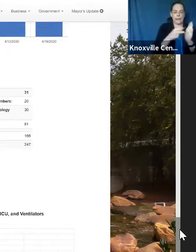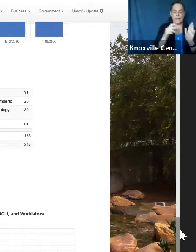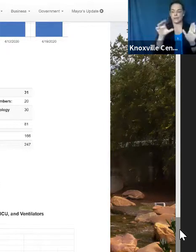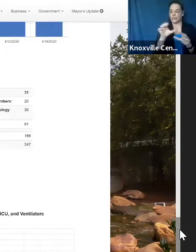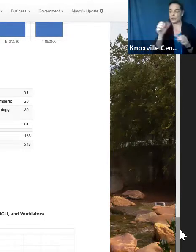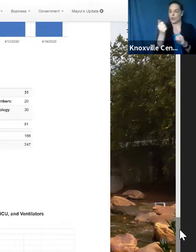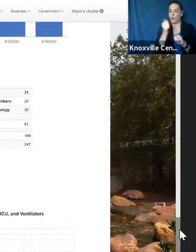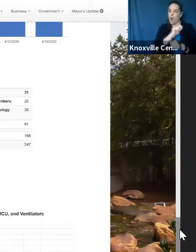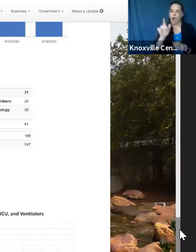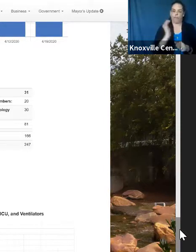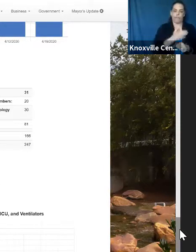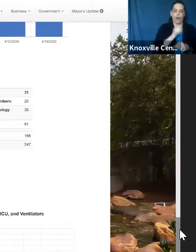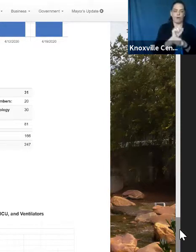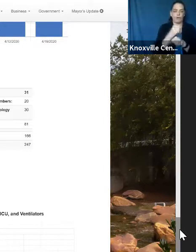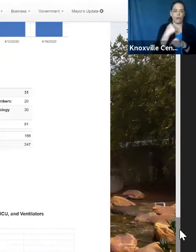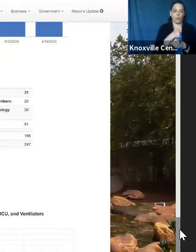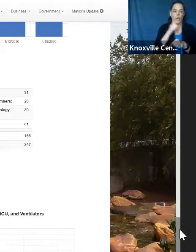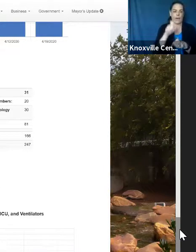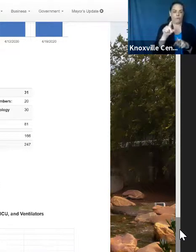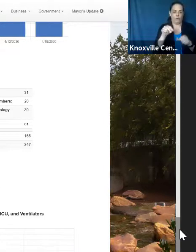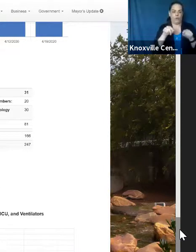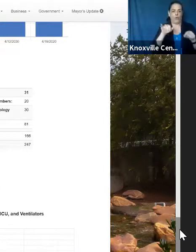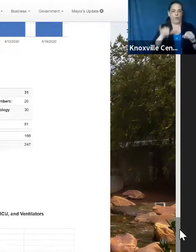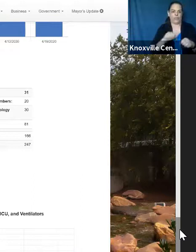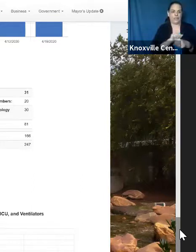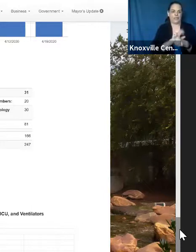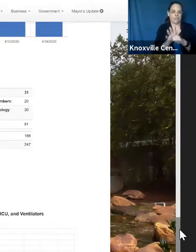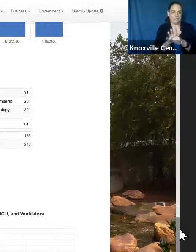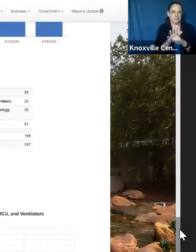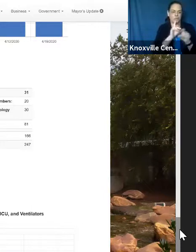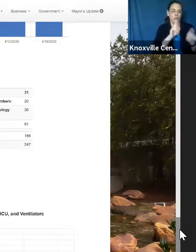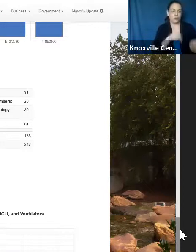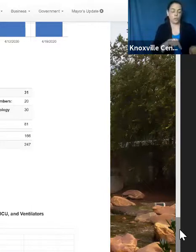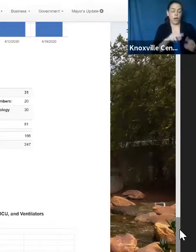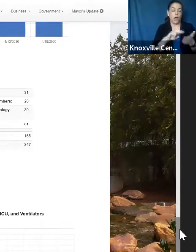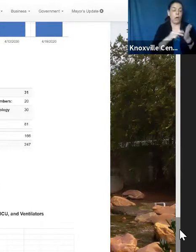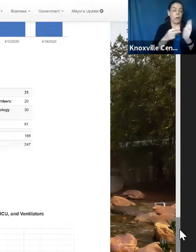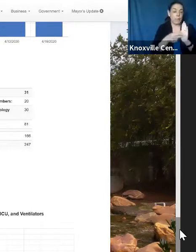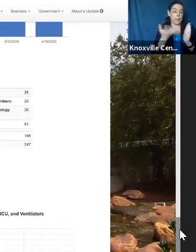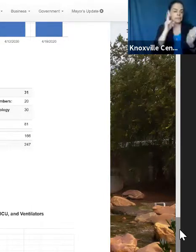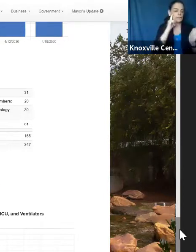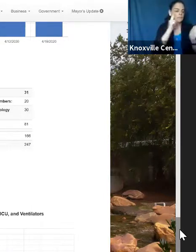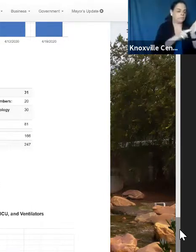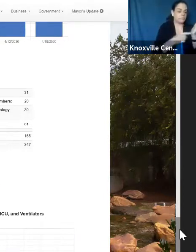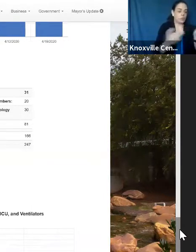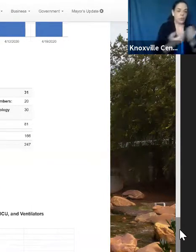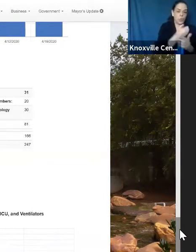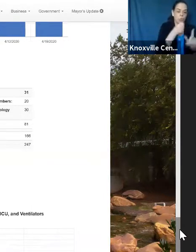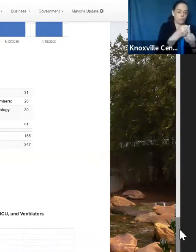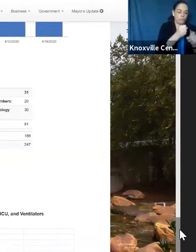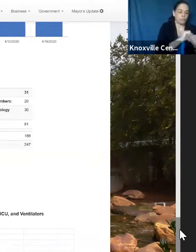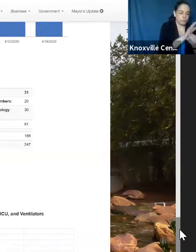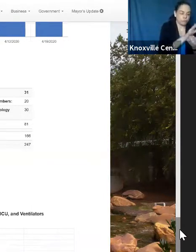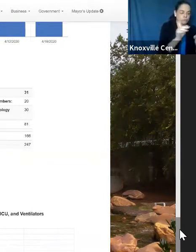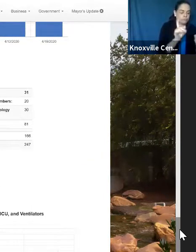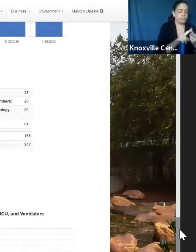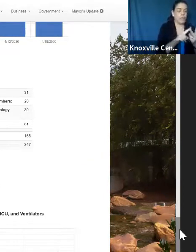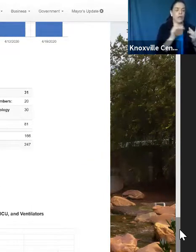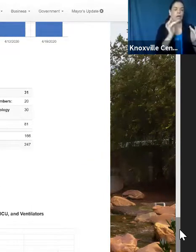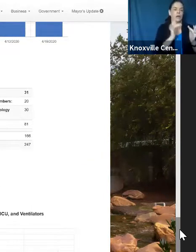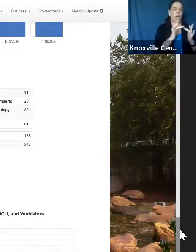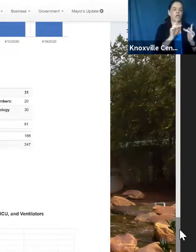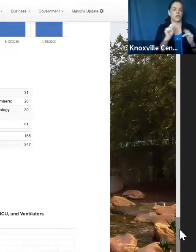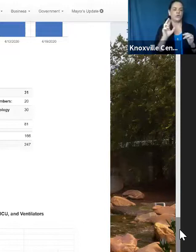that we have to do in this pandemic response. So that's investigating new cases, that's contact tracing,